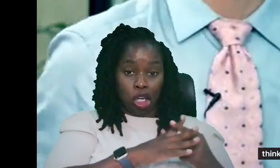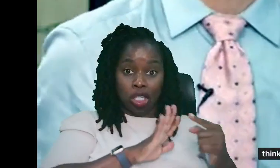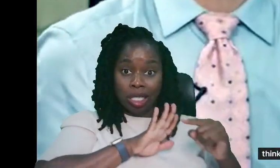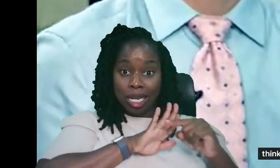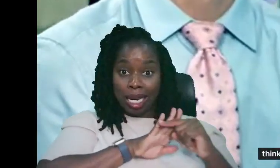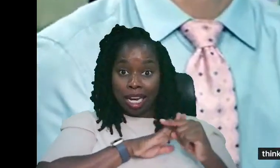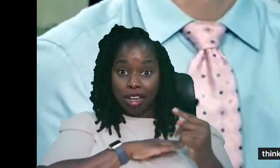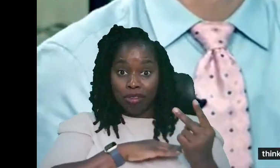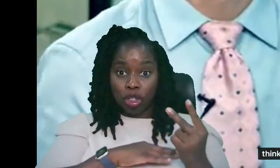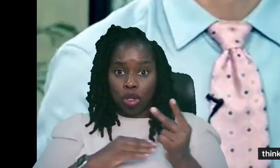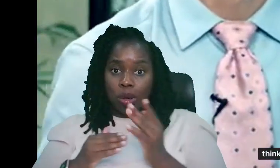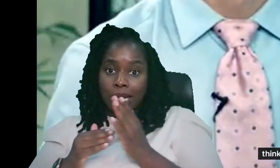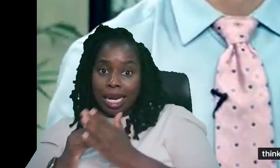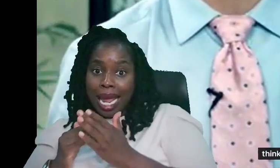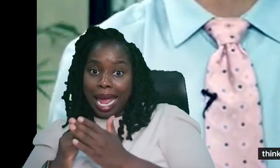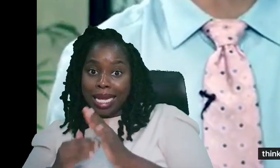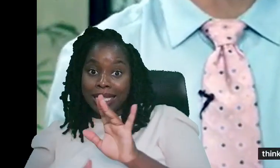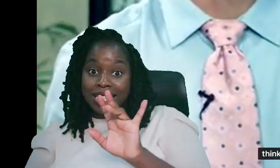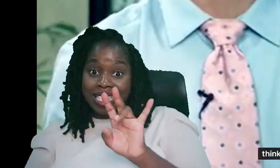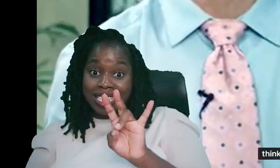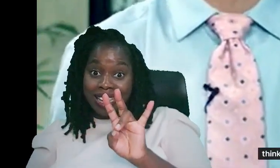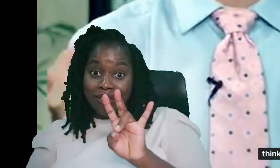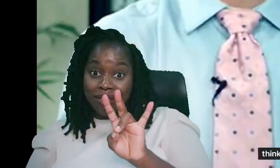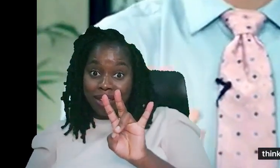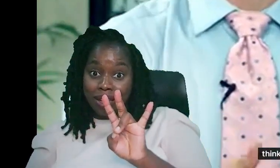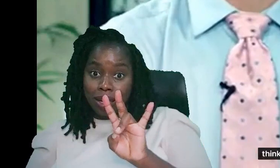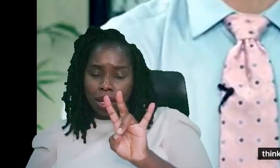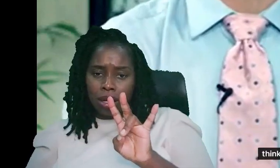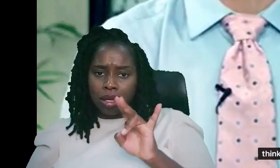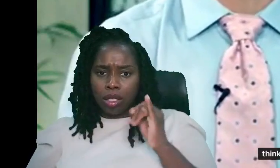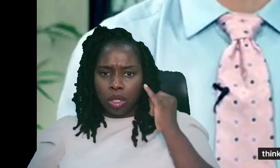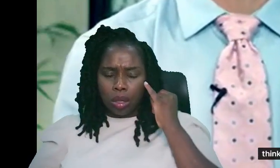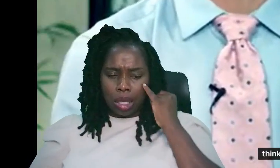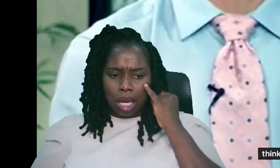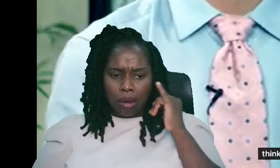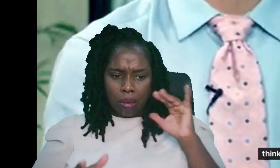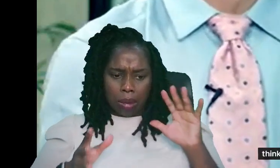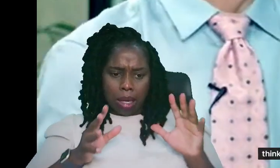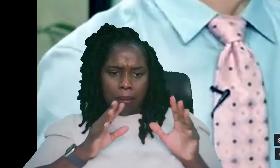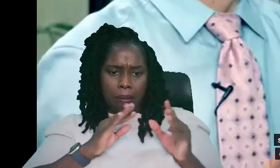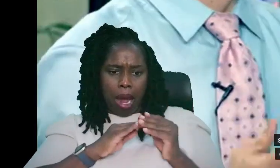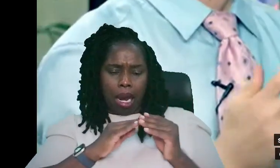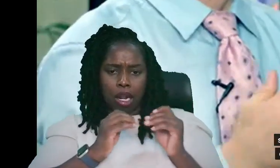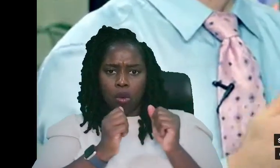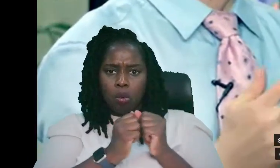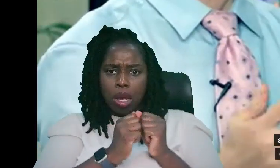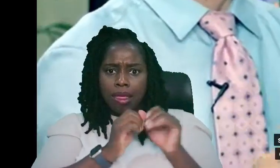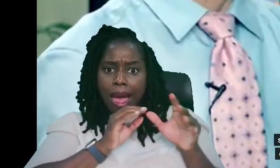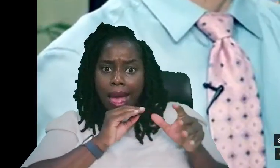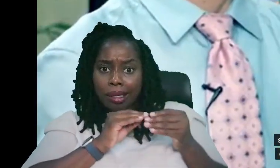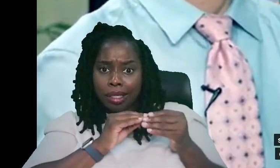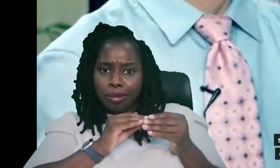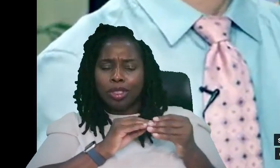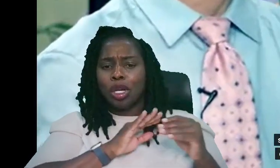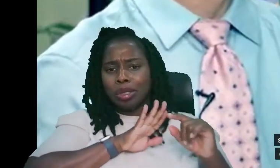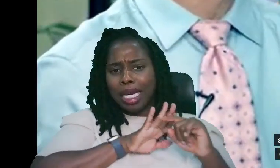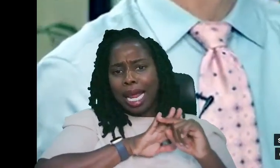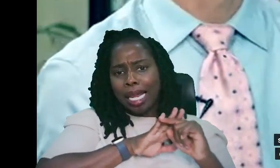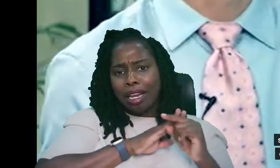at 7. So we might think of combining these with addition. You'd say, well,